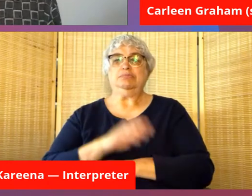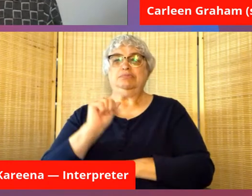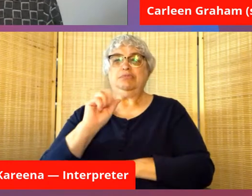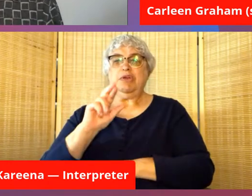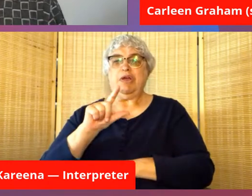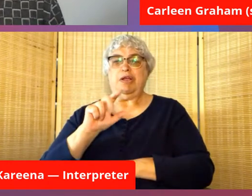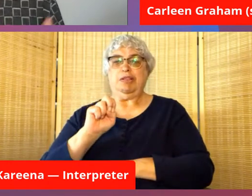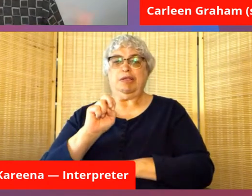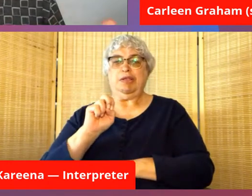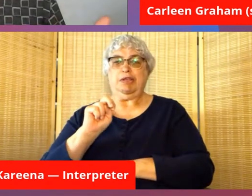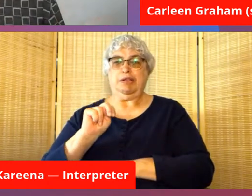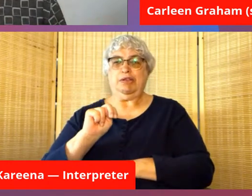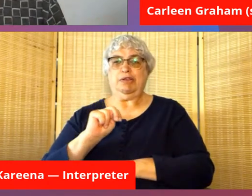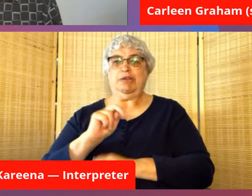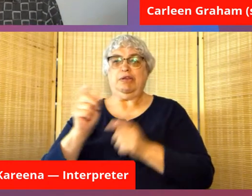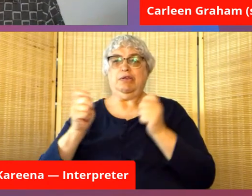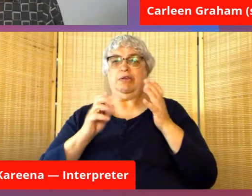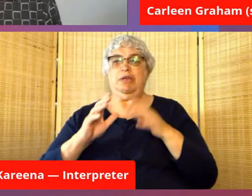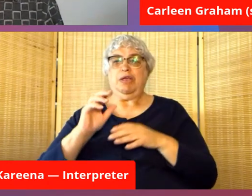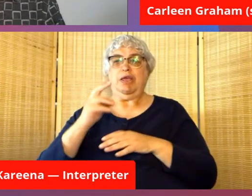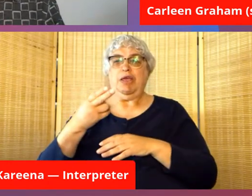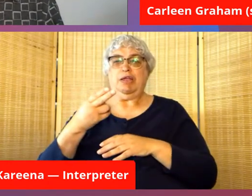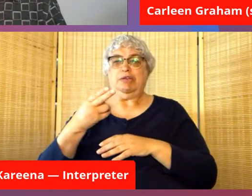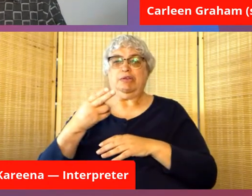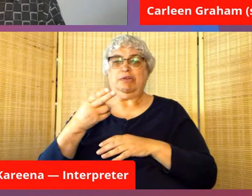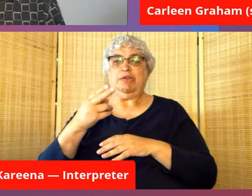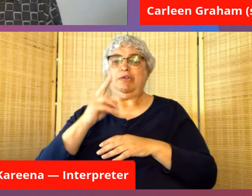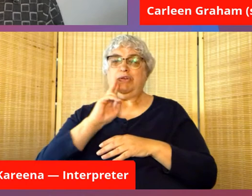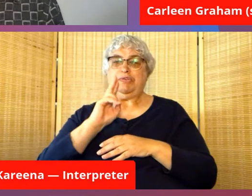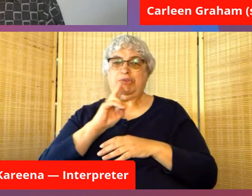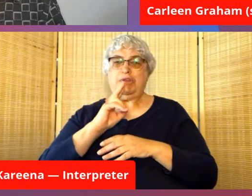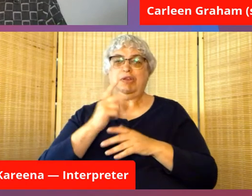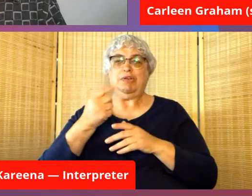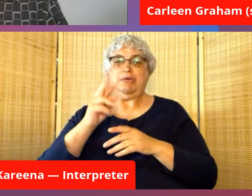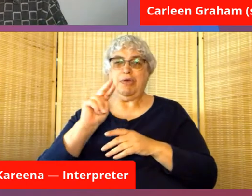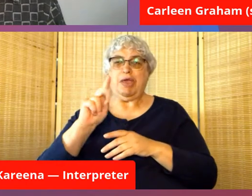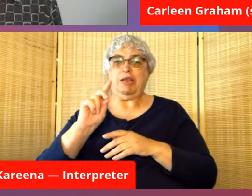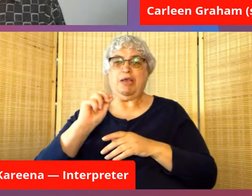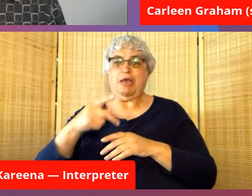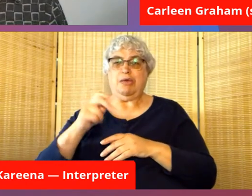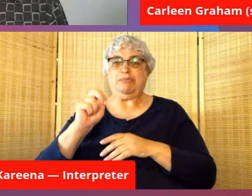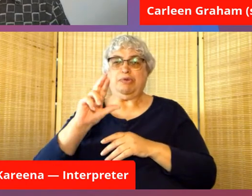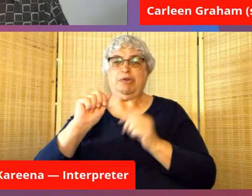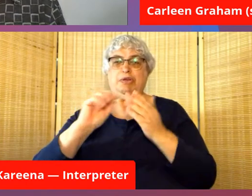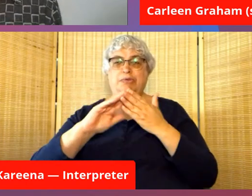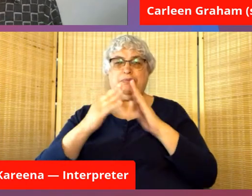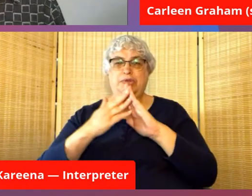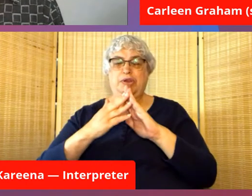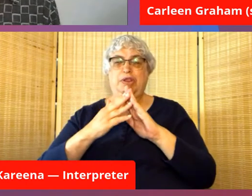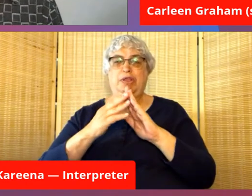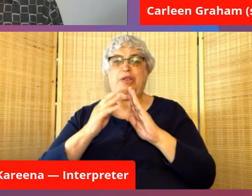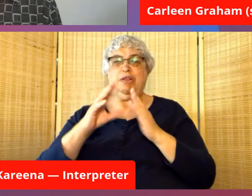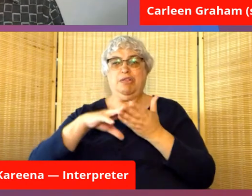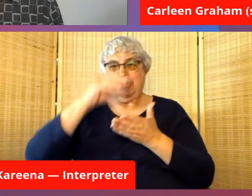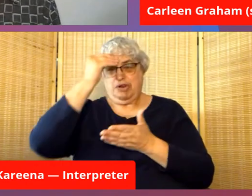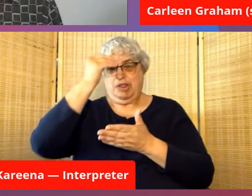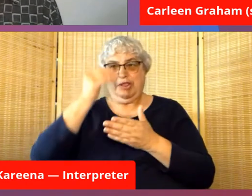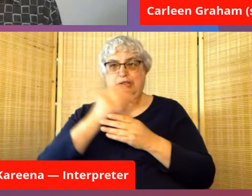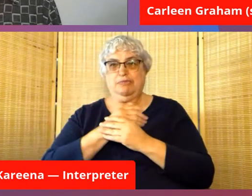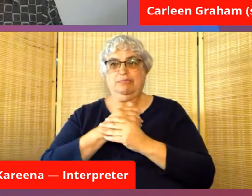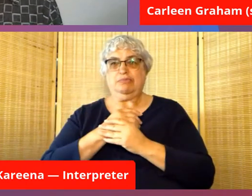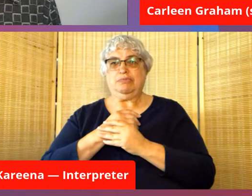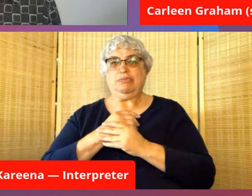Carlene, director of HGOco, Houston Grand Opera's Community and Learning Initiative, welcome.